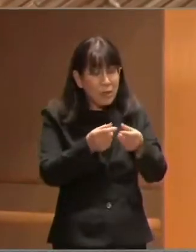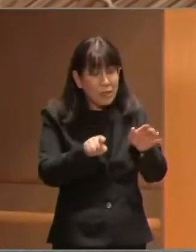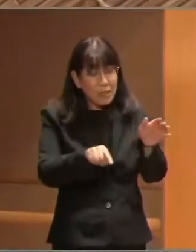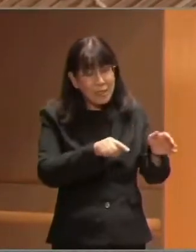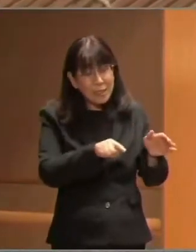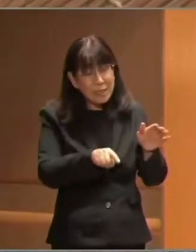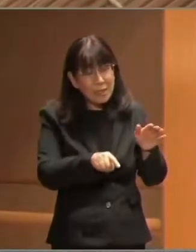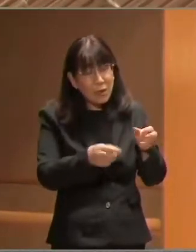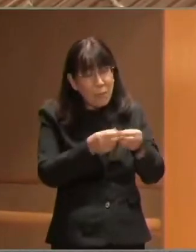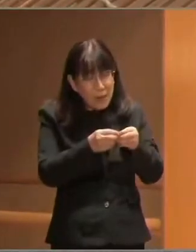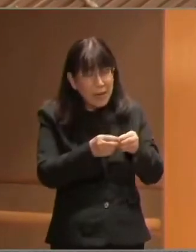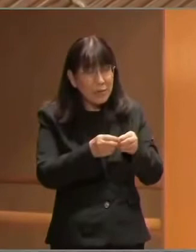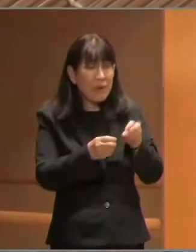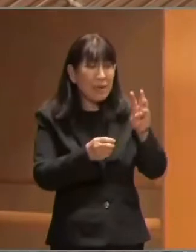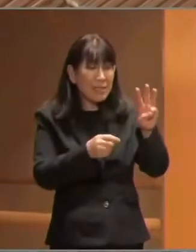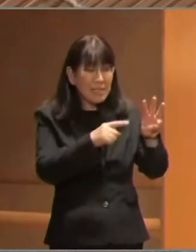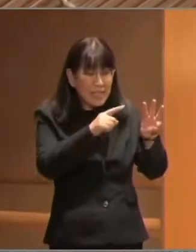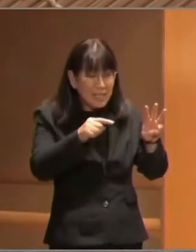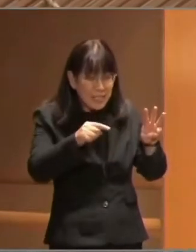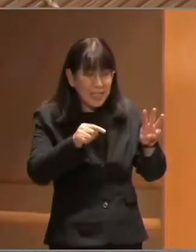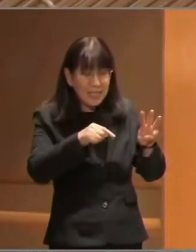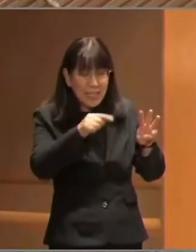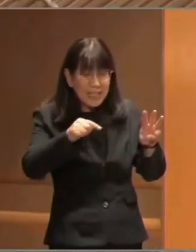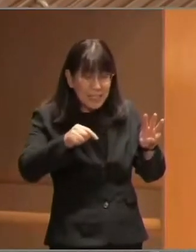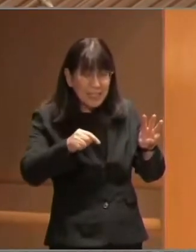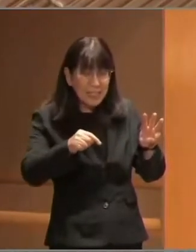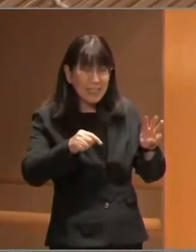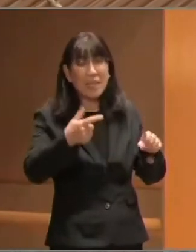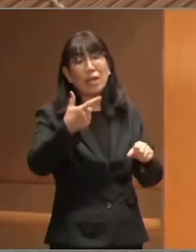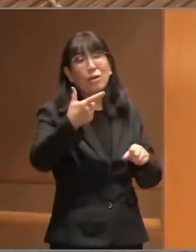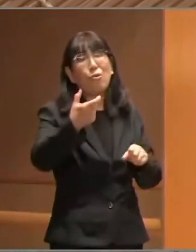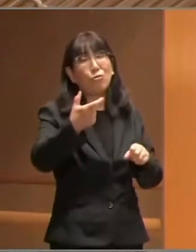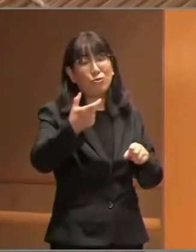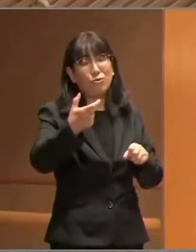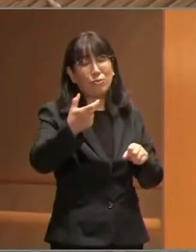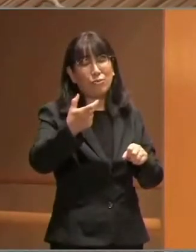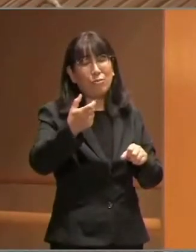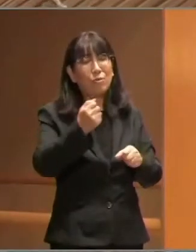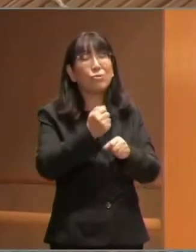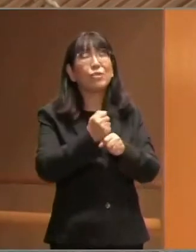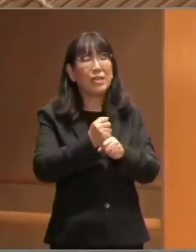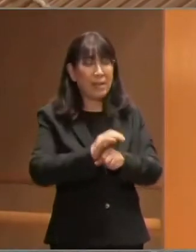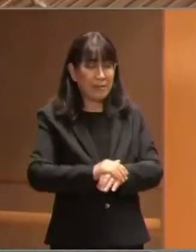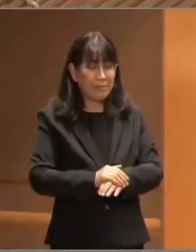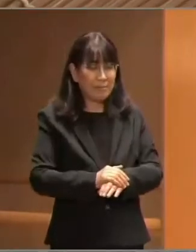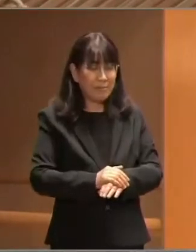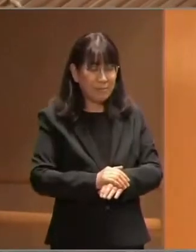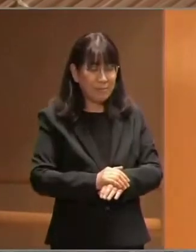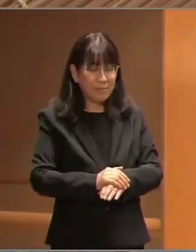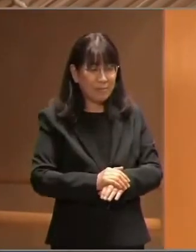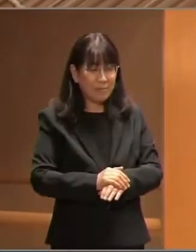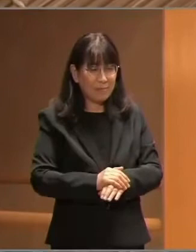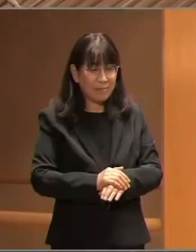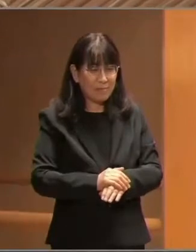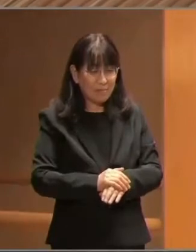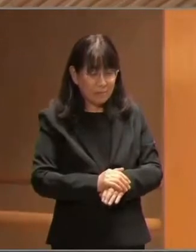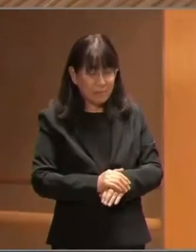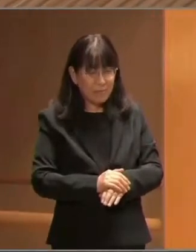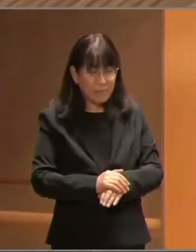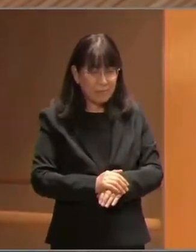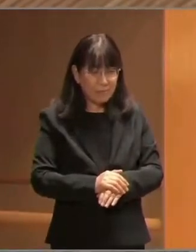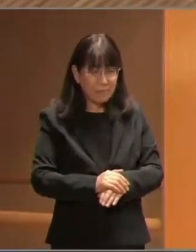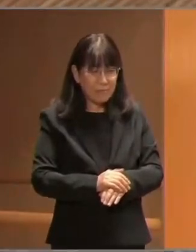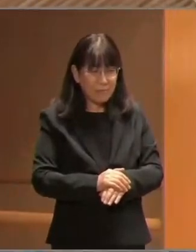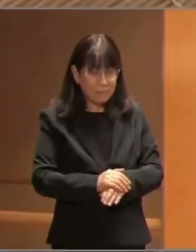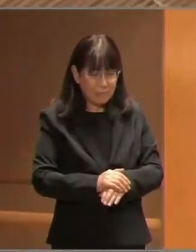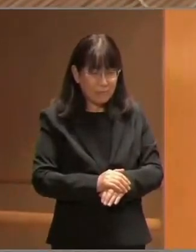a 3 centimeters width. And the finest ones can have even 60 bamboo strings